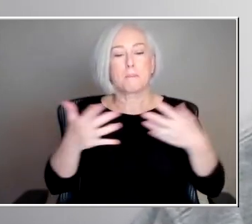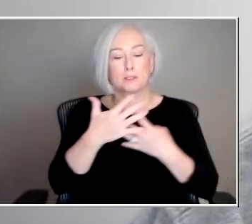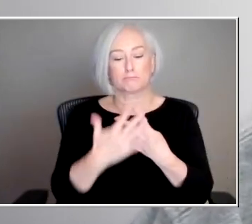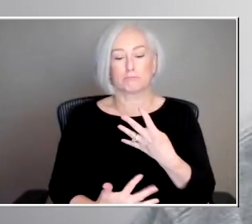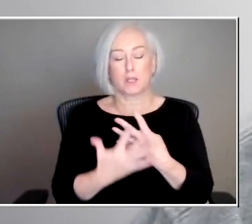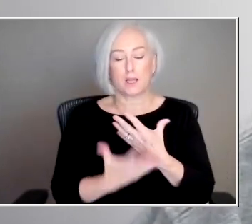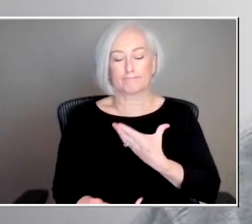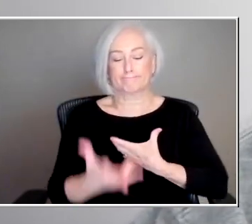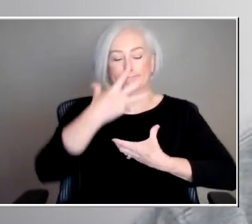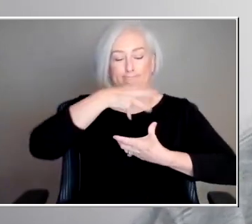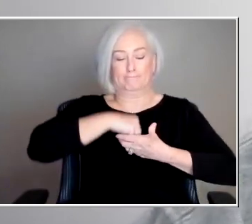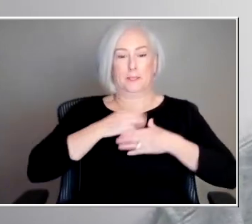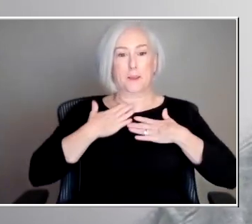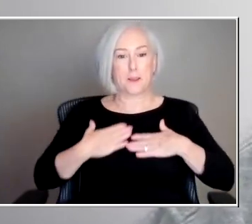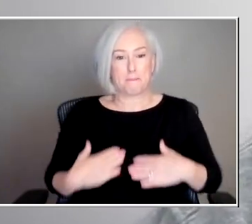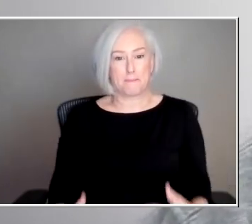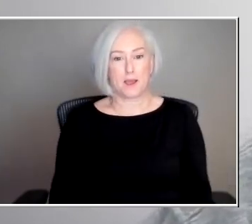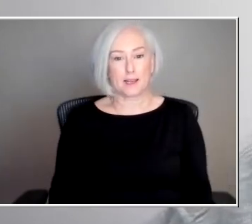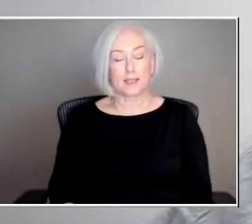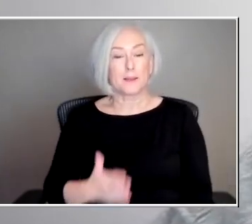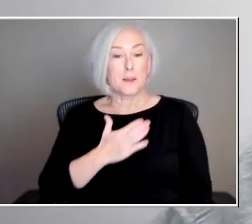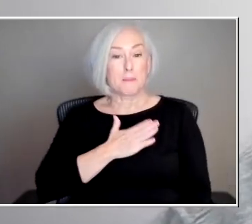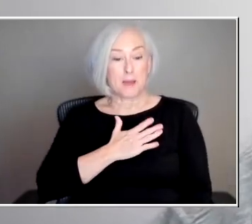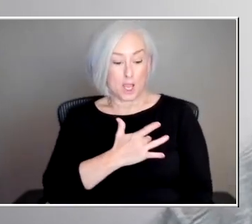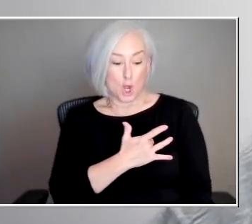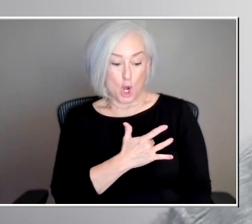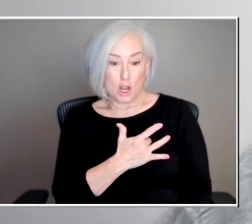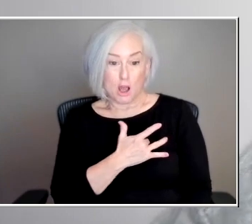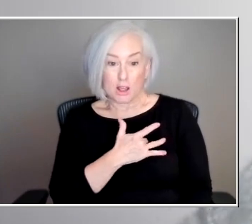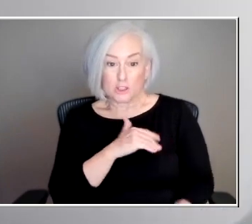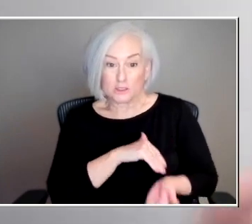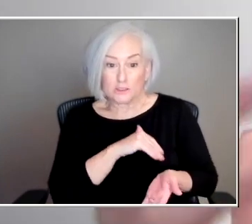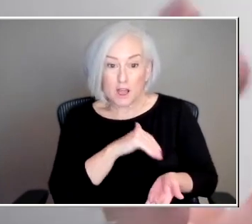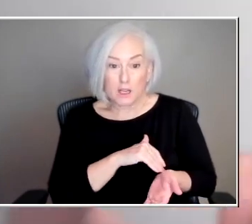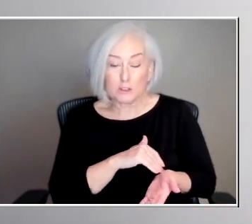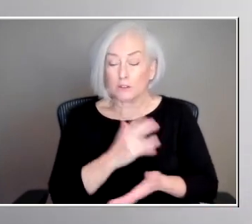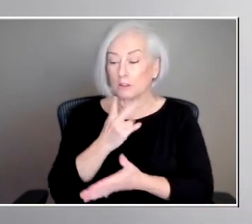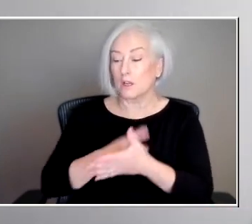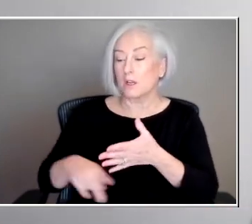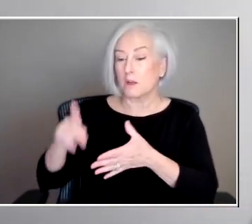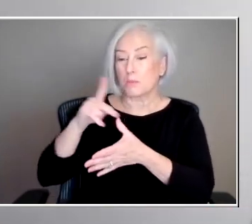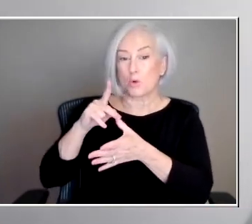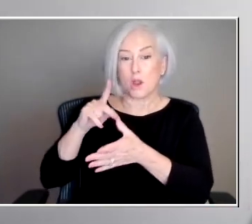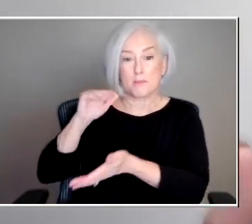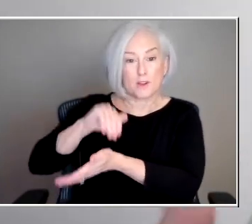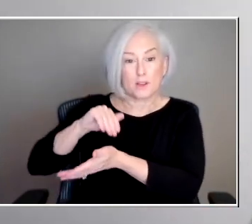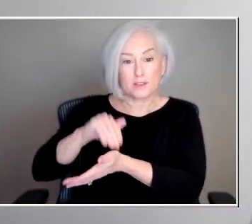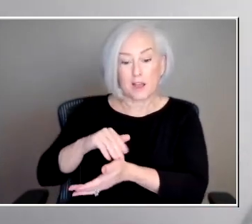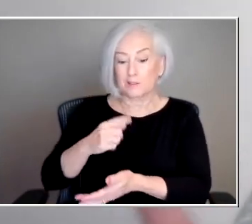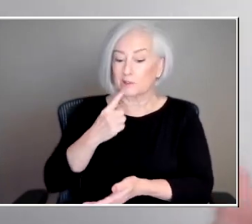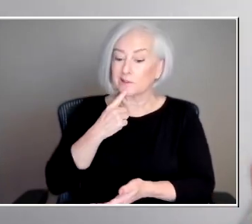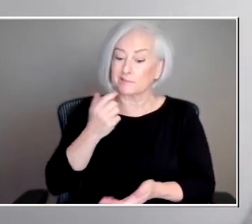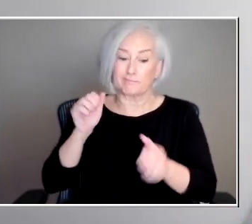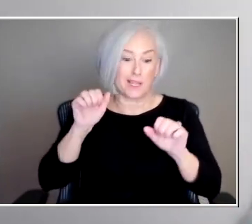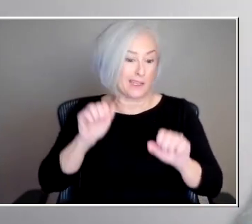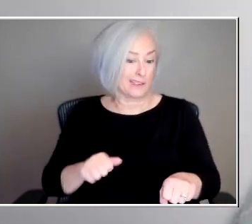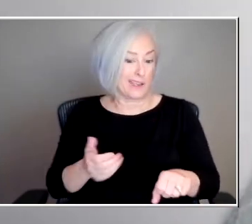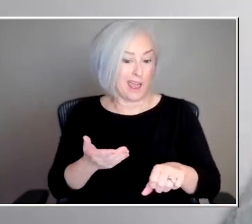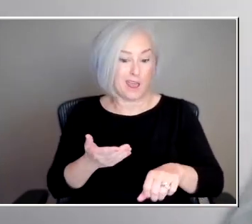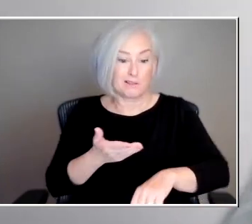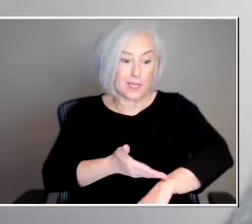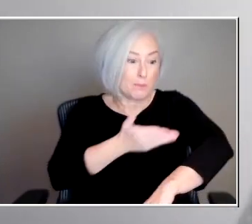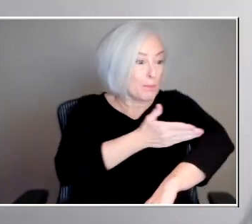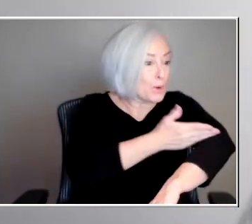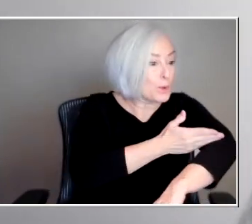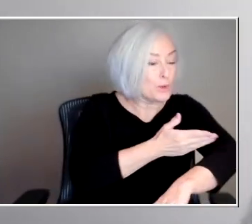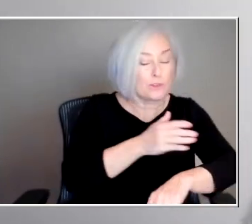the doctor, my cardiologist and my primary care doctor said it could go any number of ways. Things could get better. Things could get a little